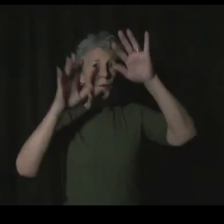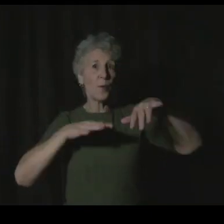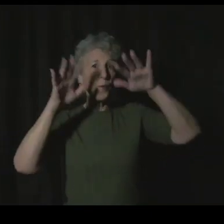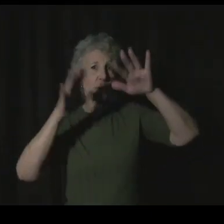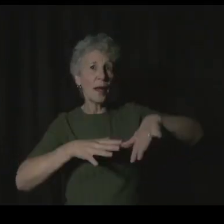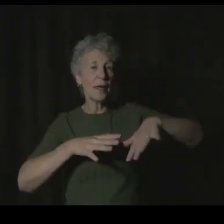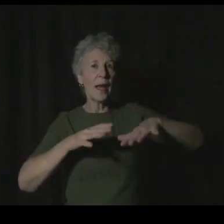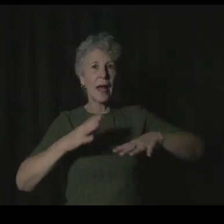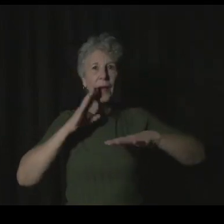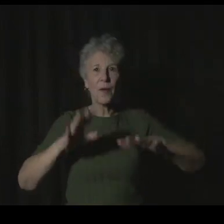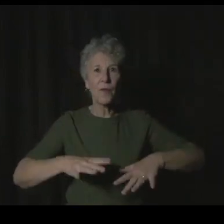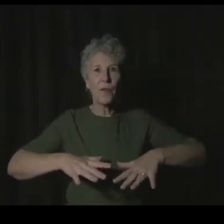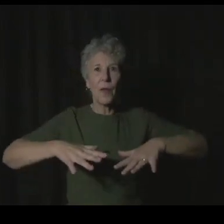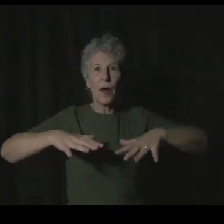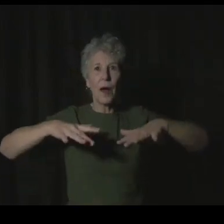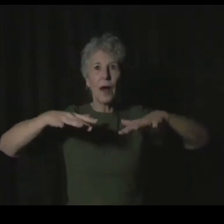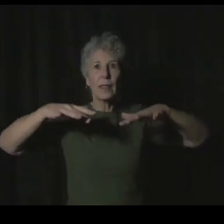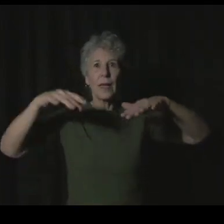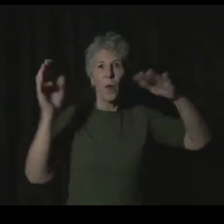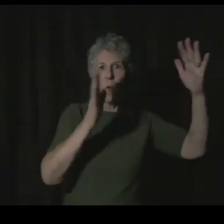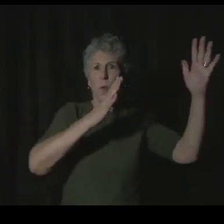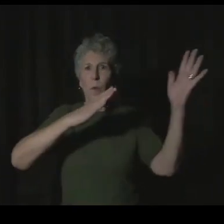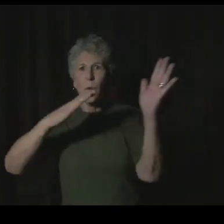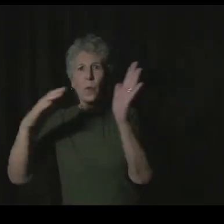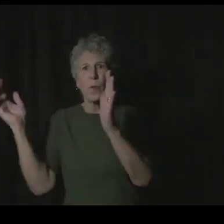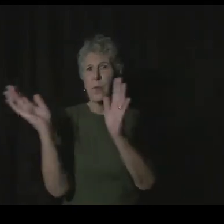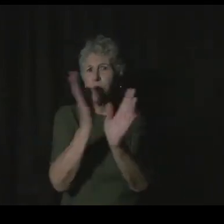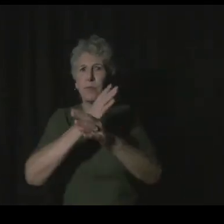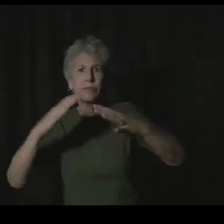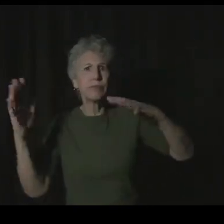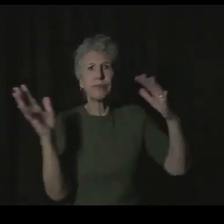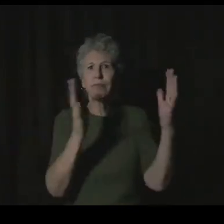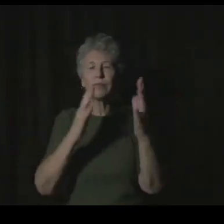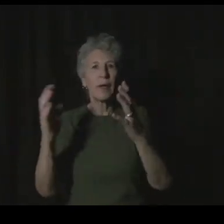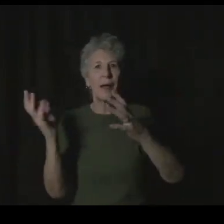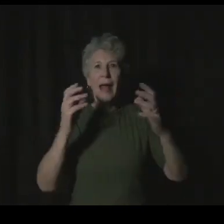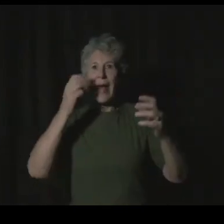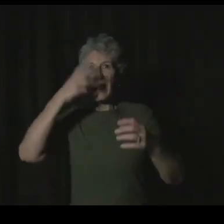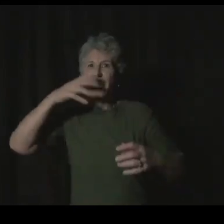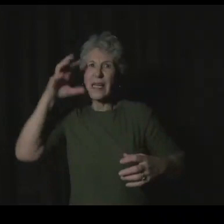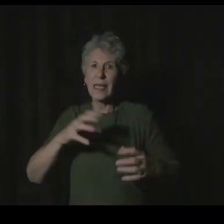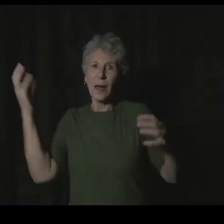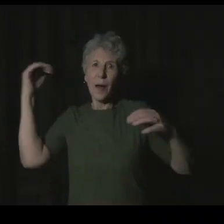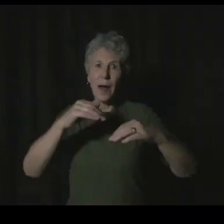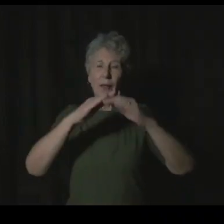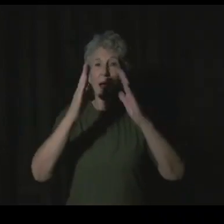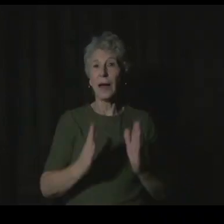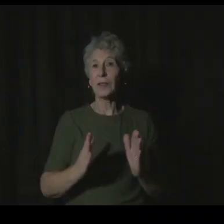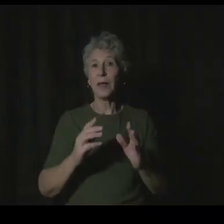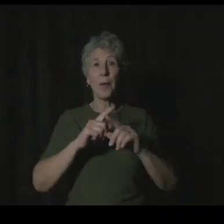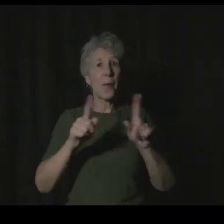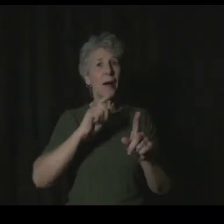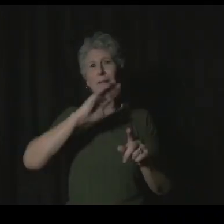the floods came, and the winds blew, and beat on that house. But it did